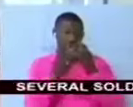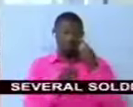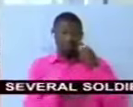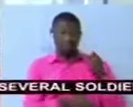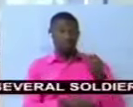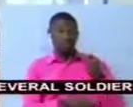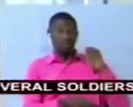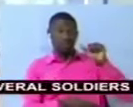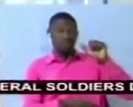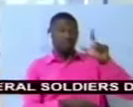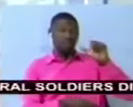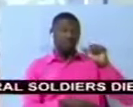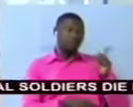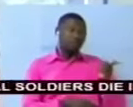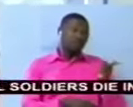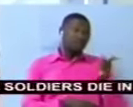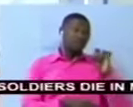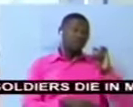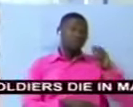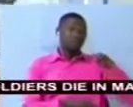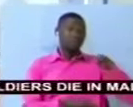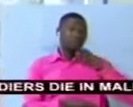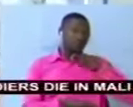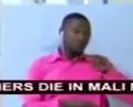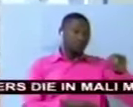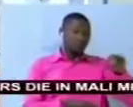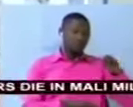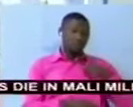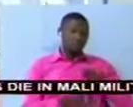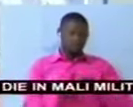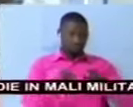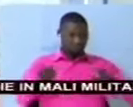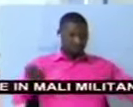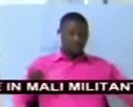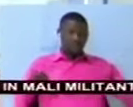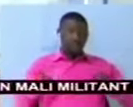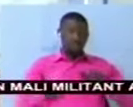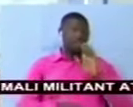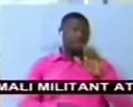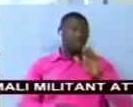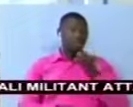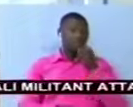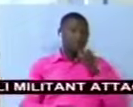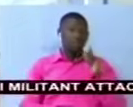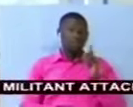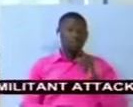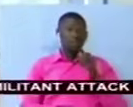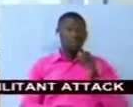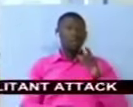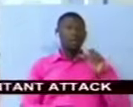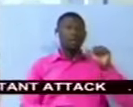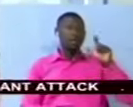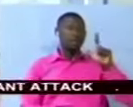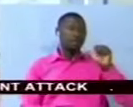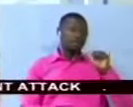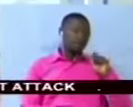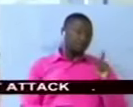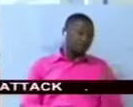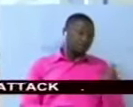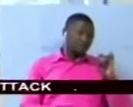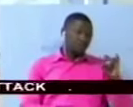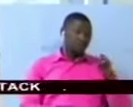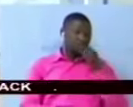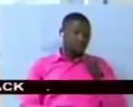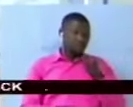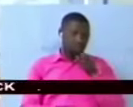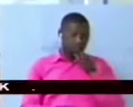And then later, Alhaji Moore told you, according to what you said, that you see what happened to these people. If you